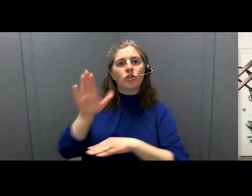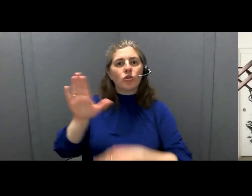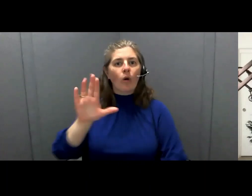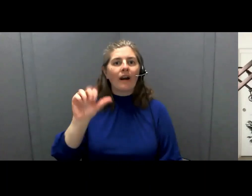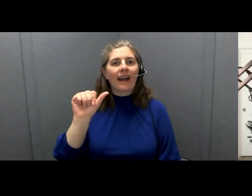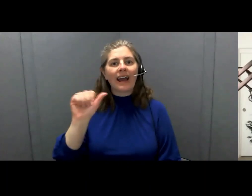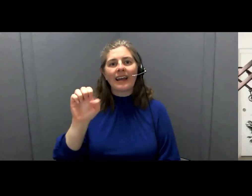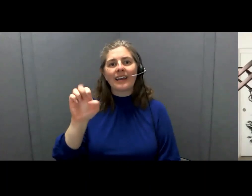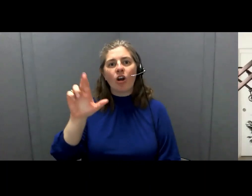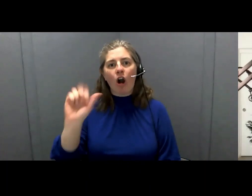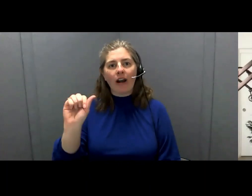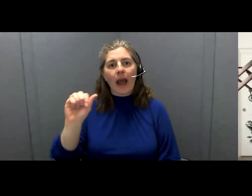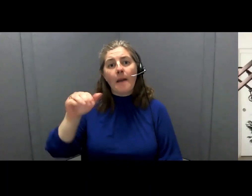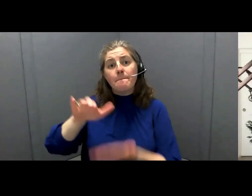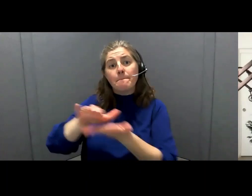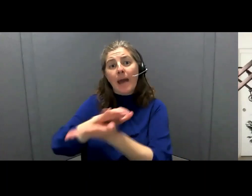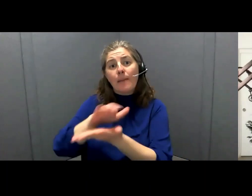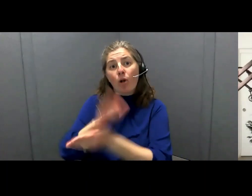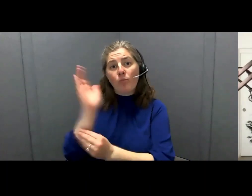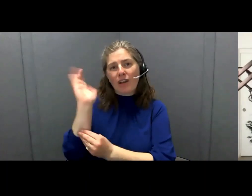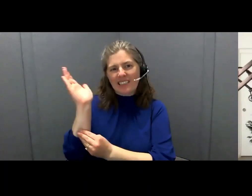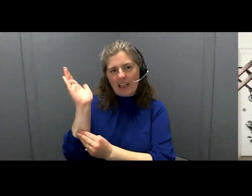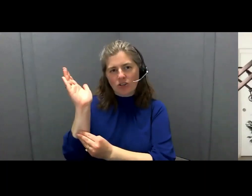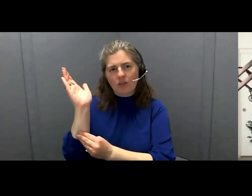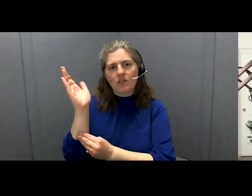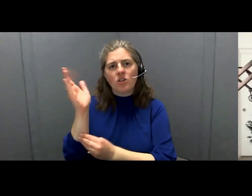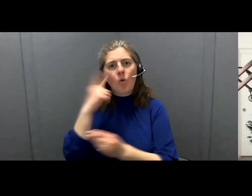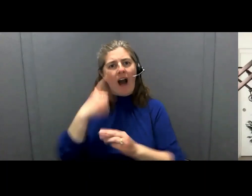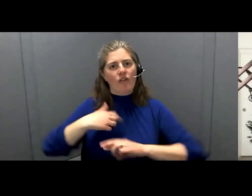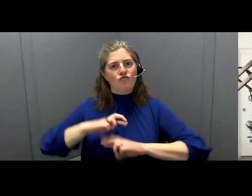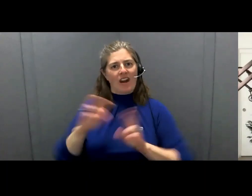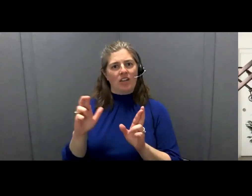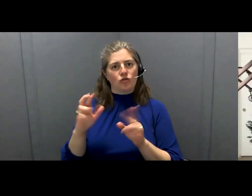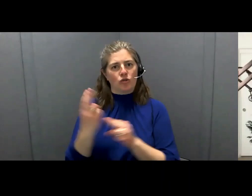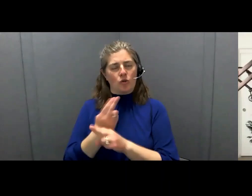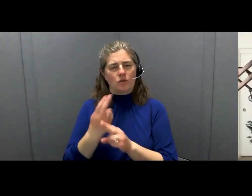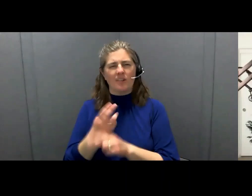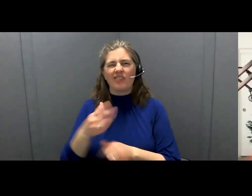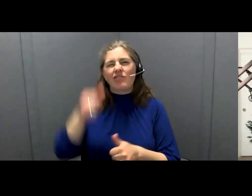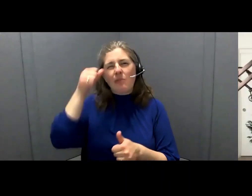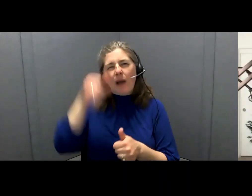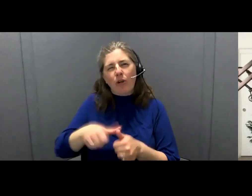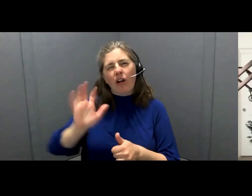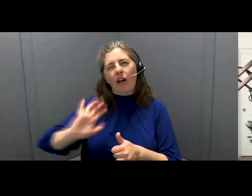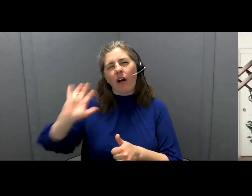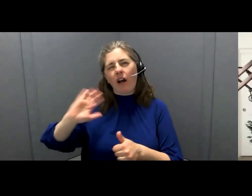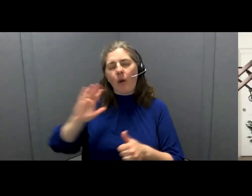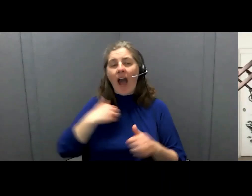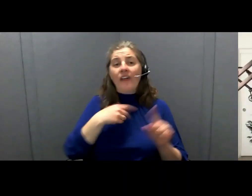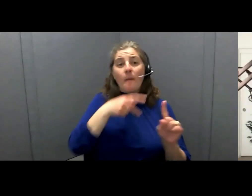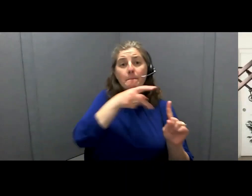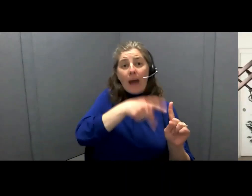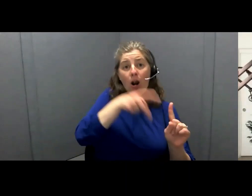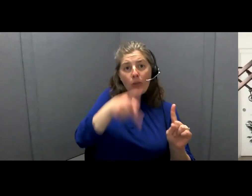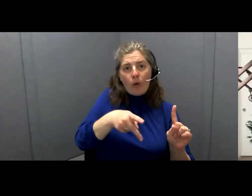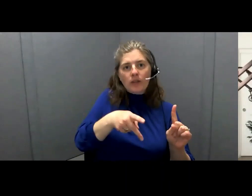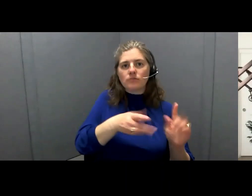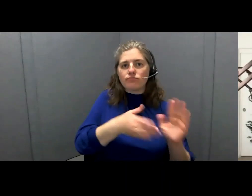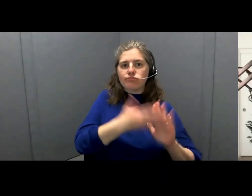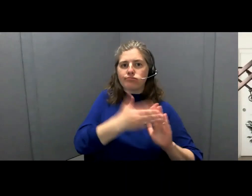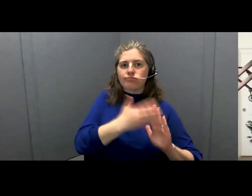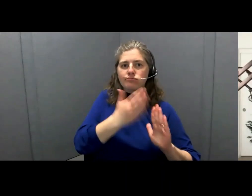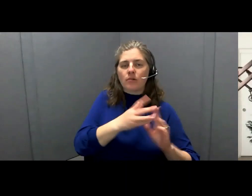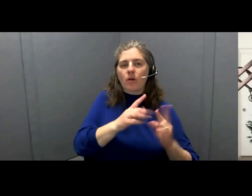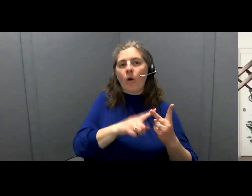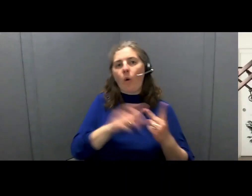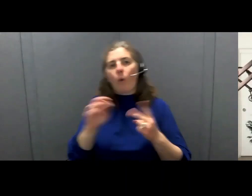AERA paper presentation. So it's going to be something that when in the past we used to have our PowerPoints going, or a